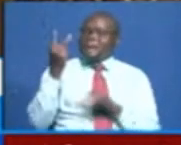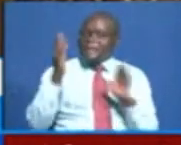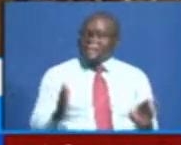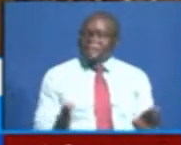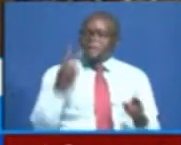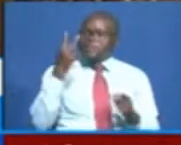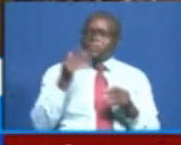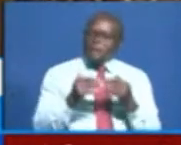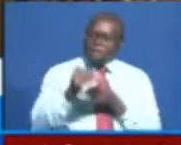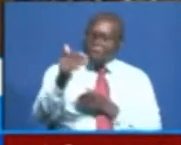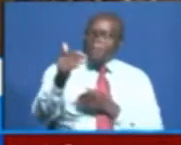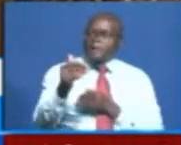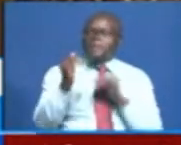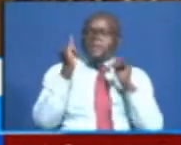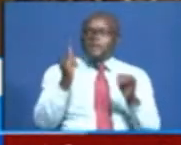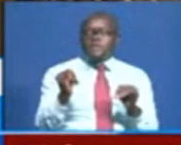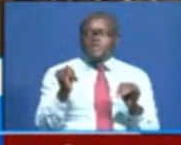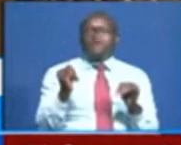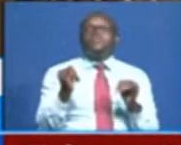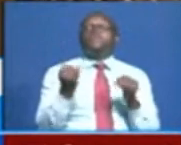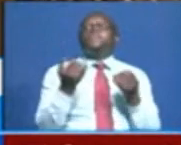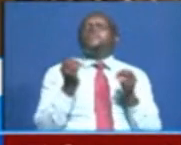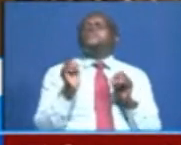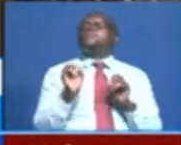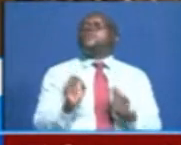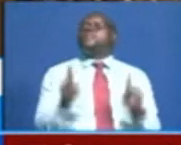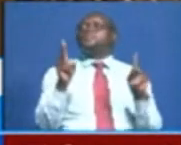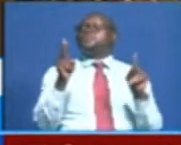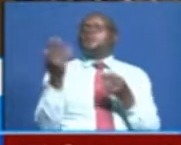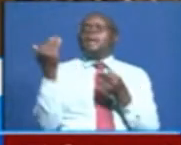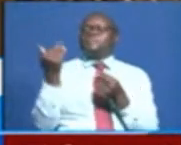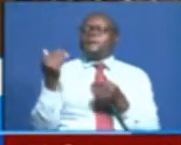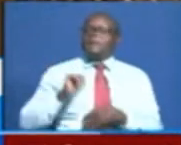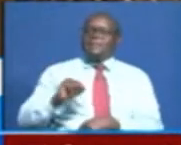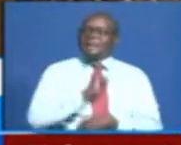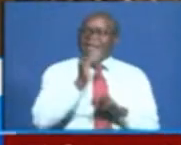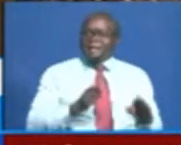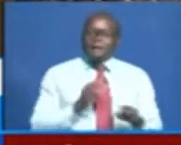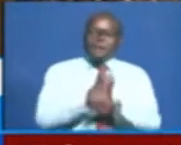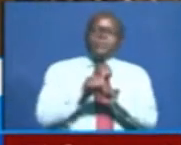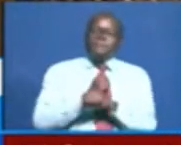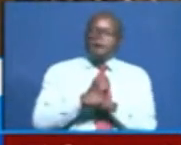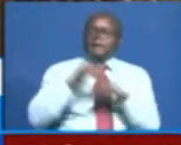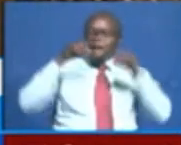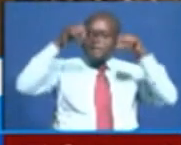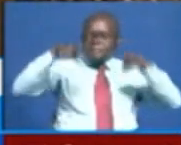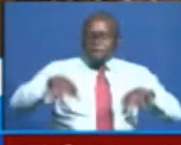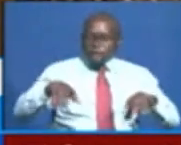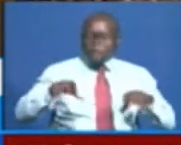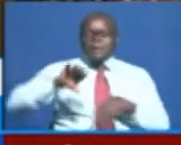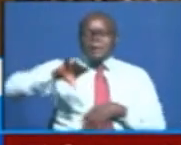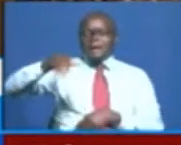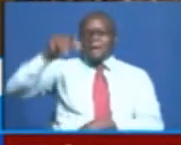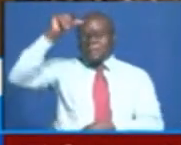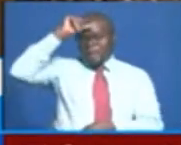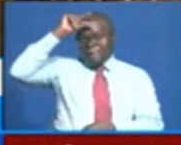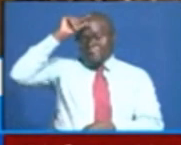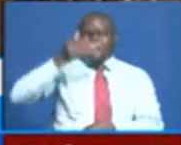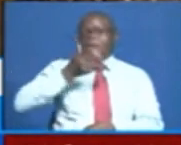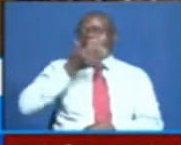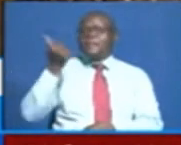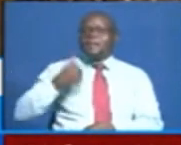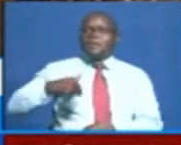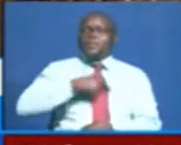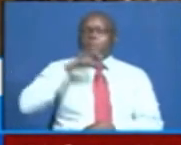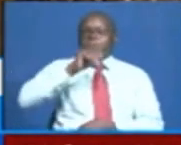forward to a new dawn and expect senators to aggressively defend devolution and count governments better. We must